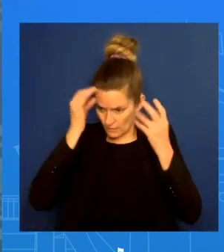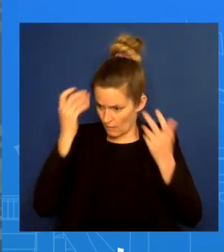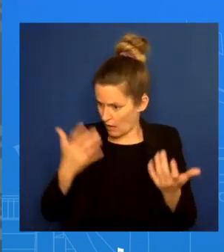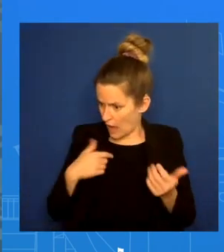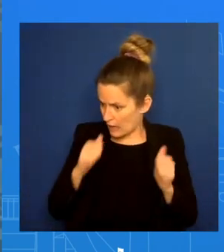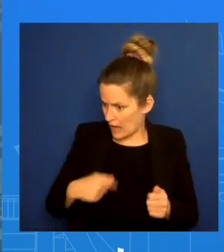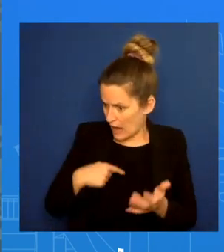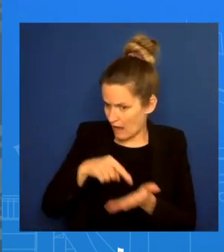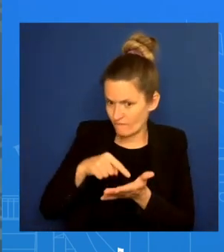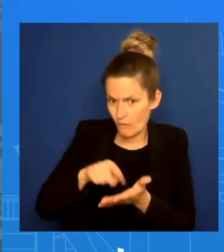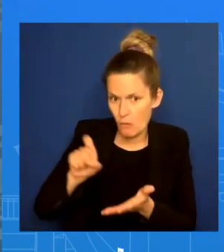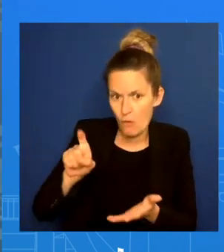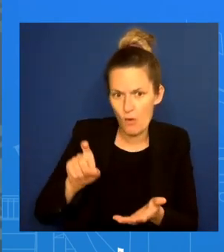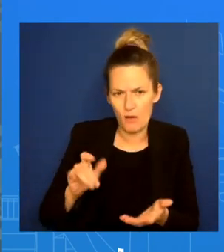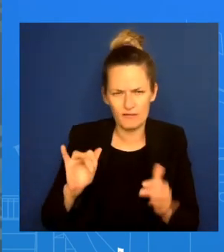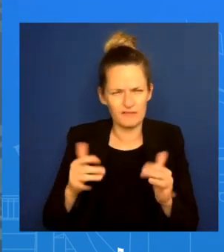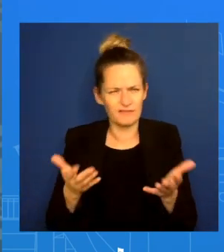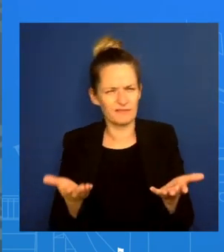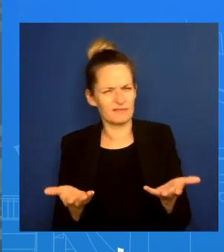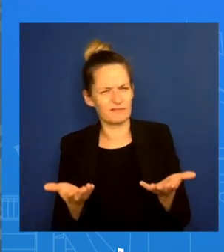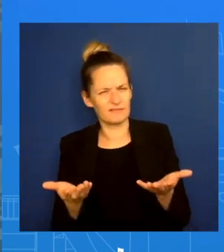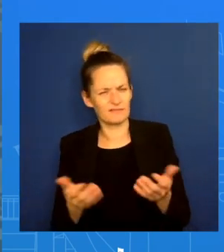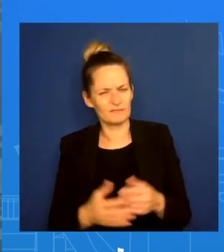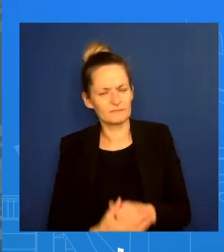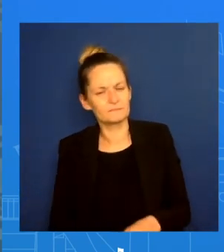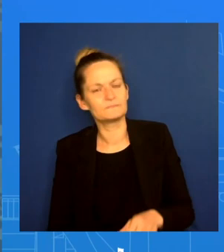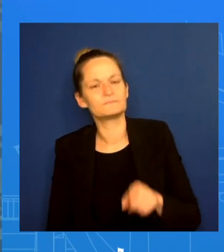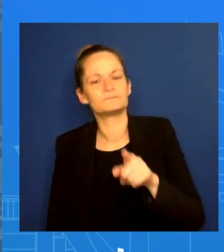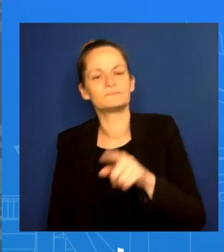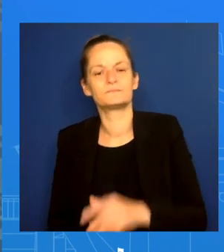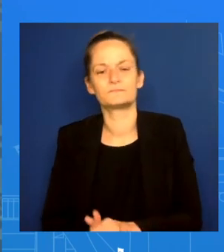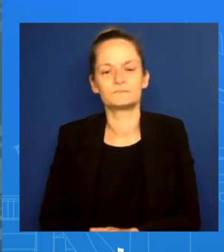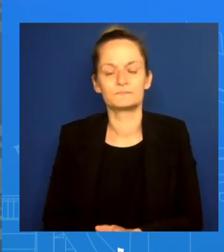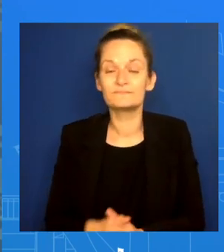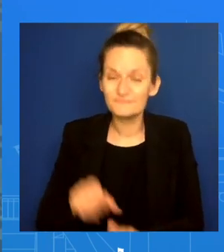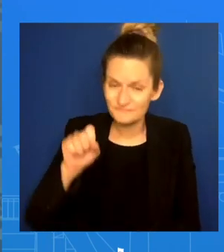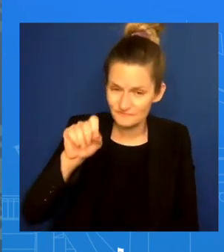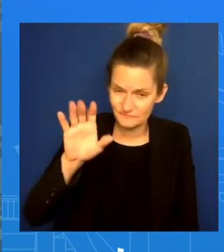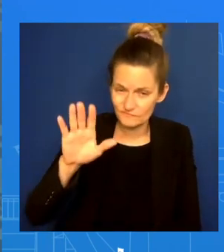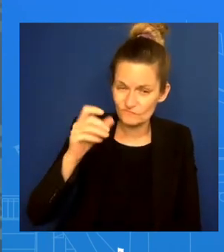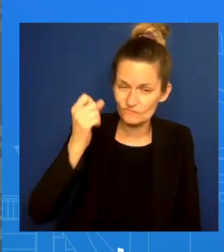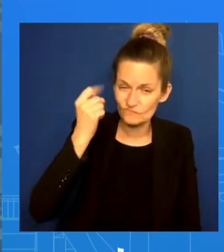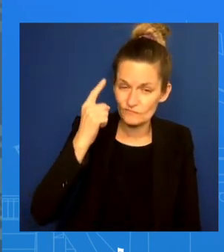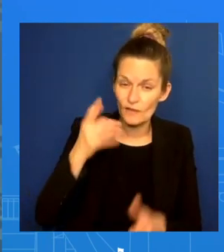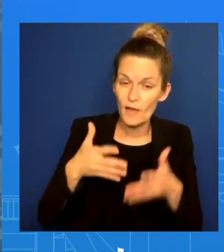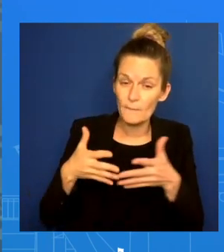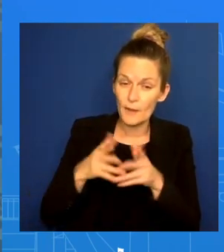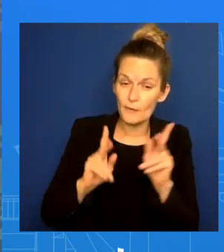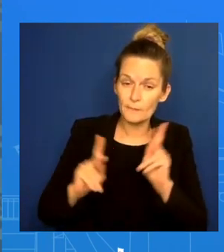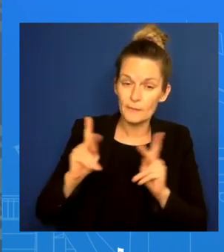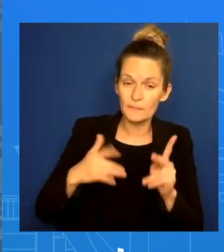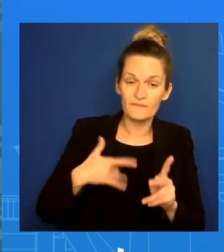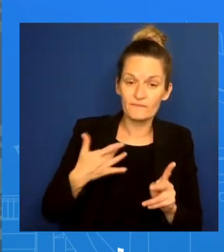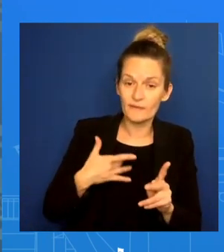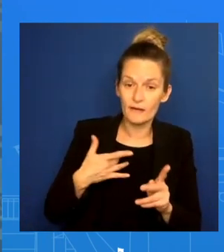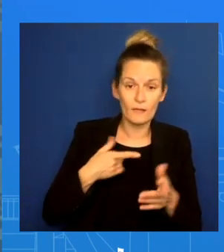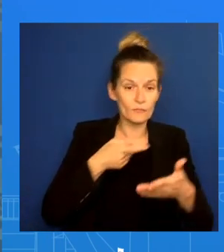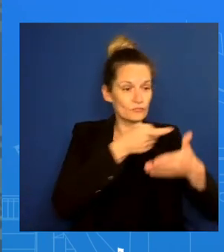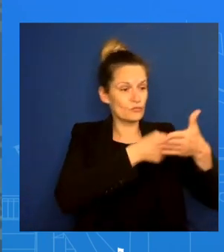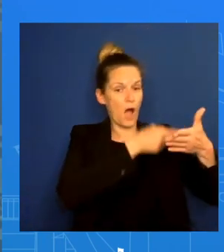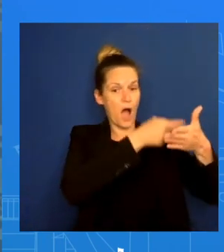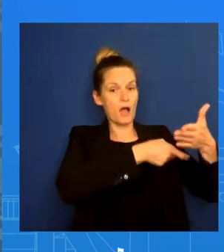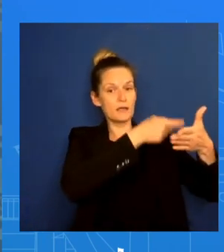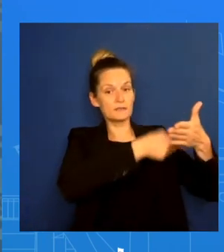feeling the high prices and the cost very personally. And that is something